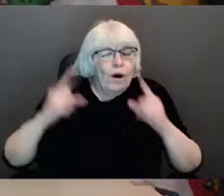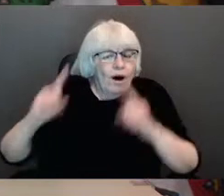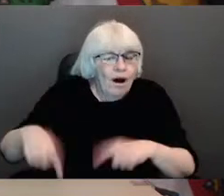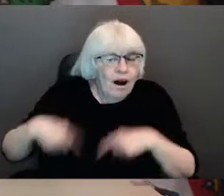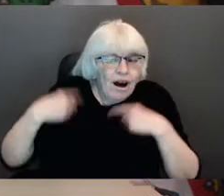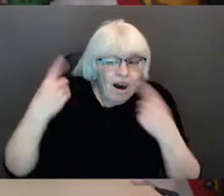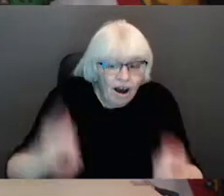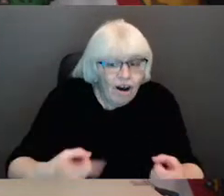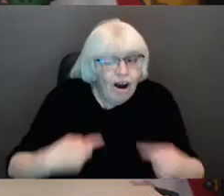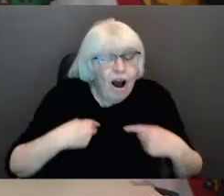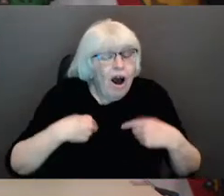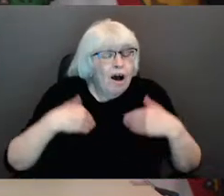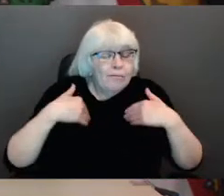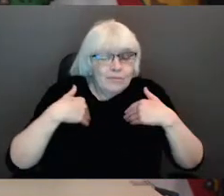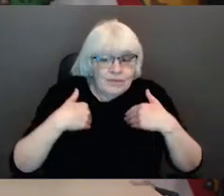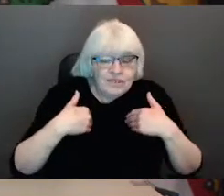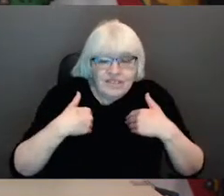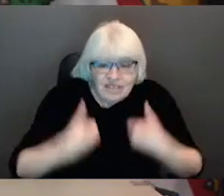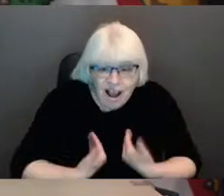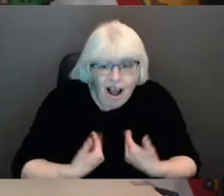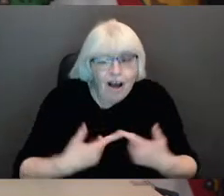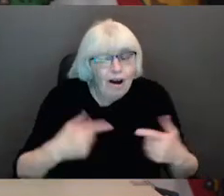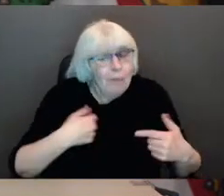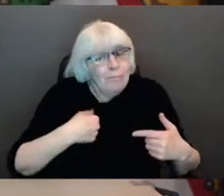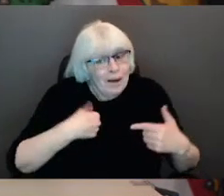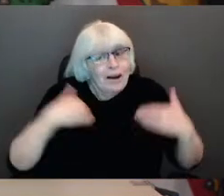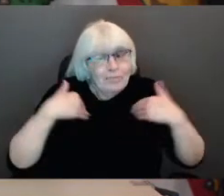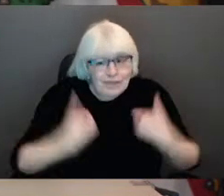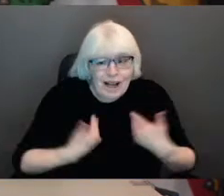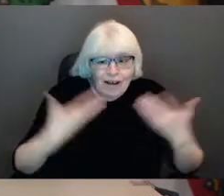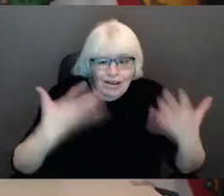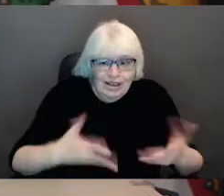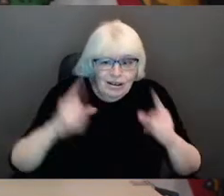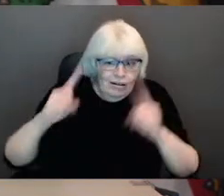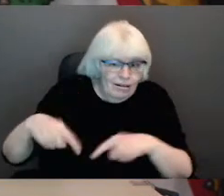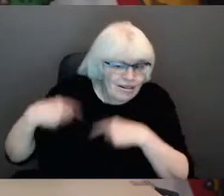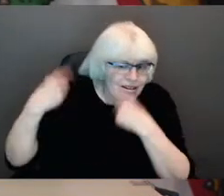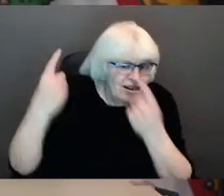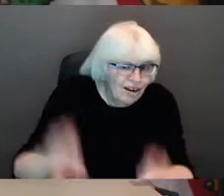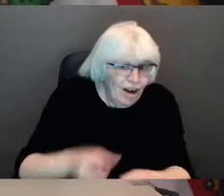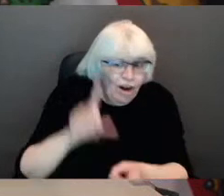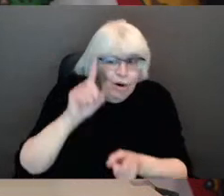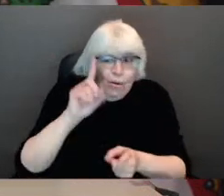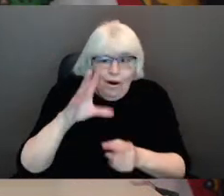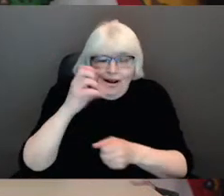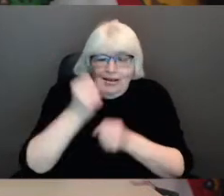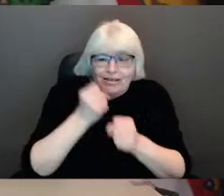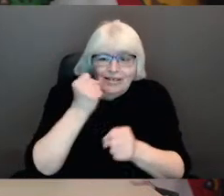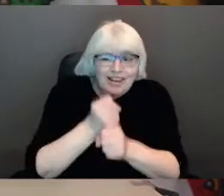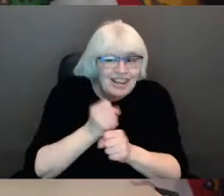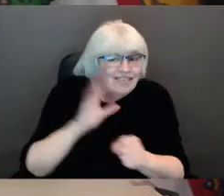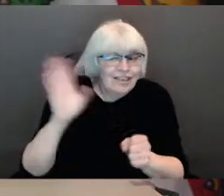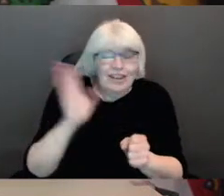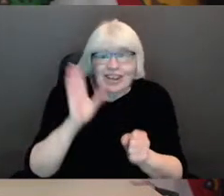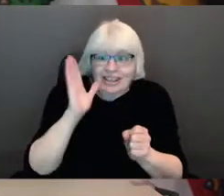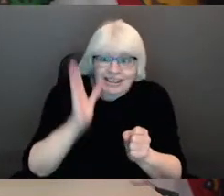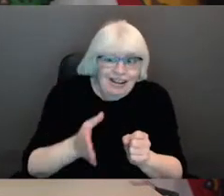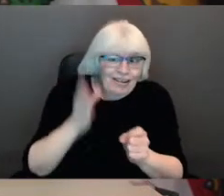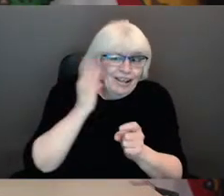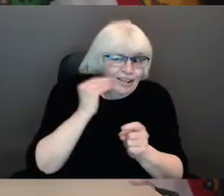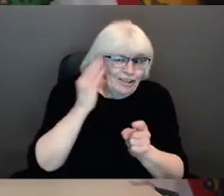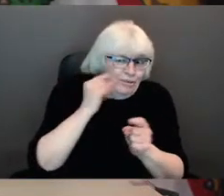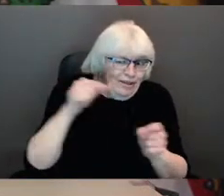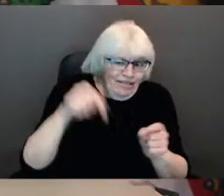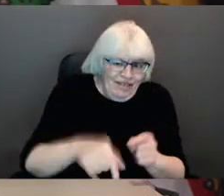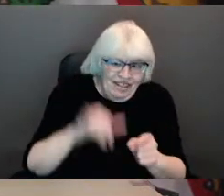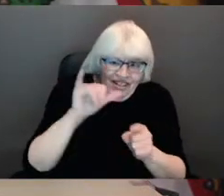Never before in the last 100 years have we had to do anything like this or to deal with anything like this. So you